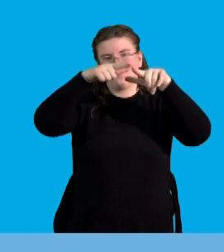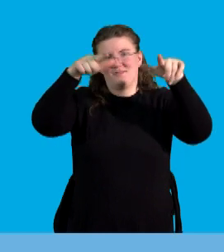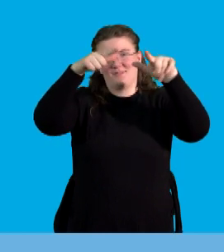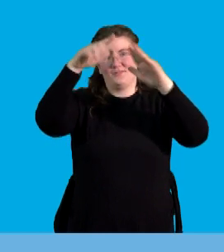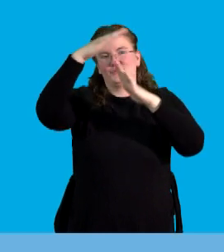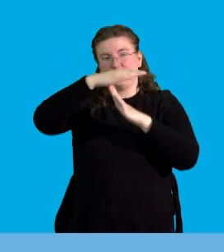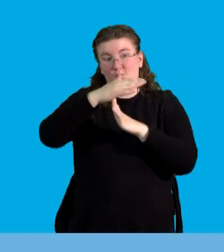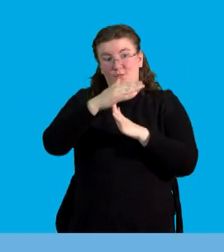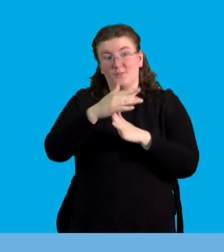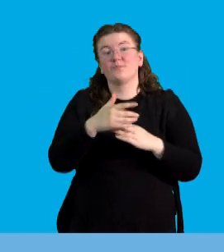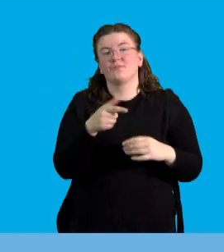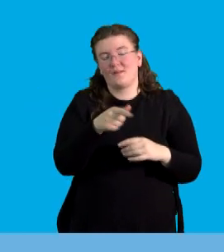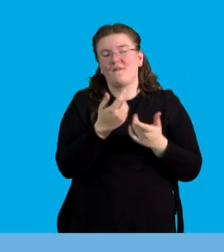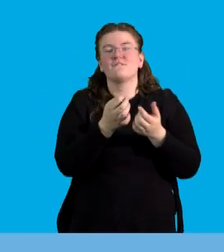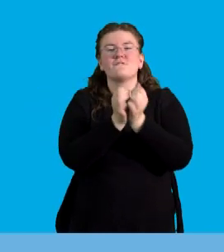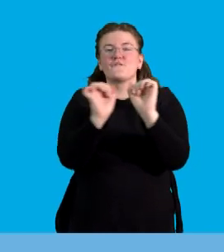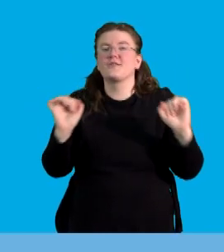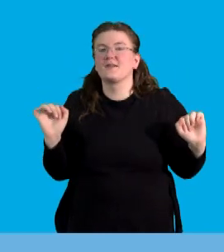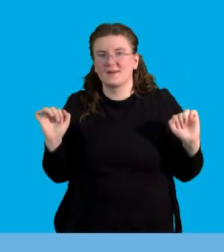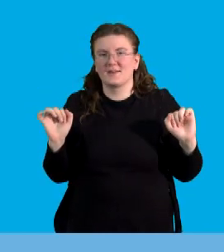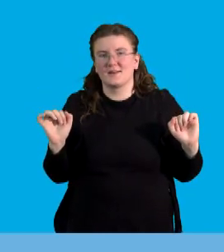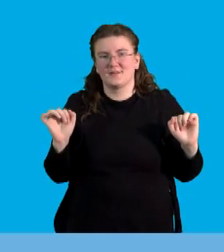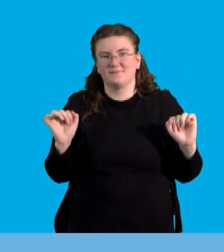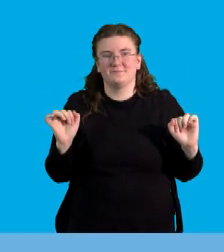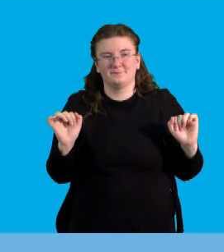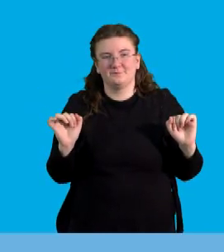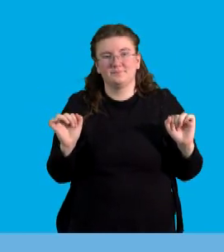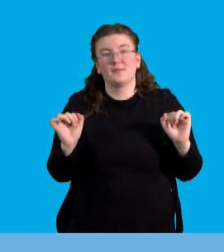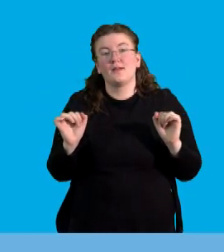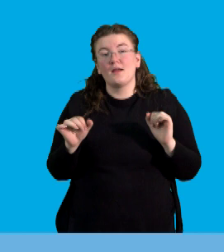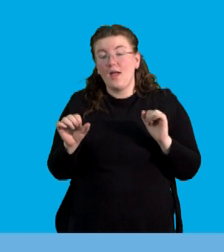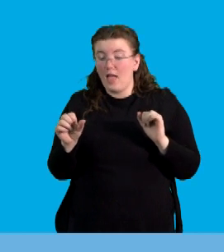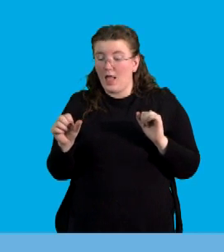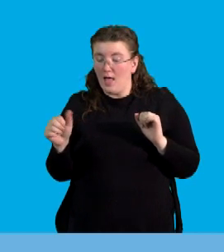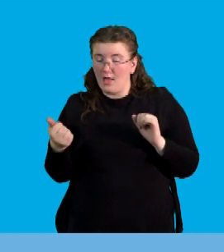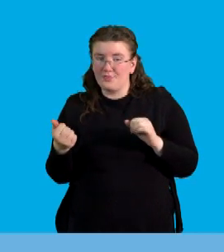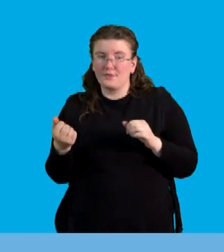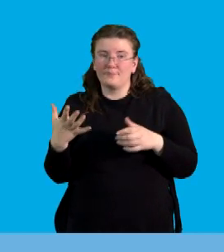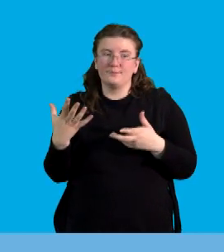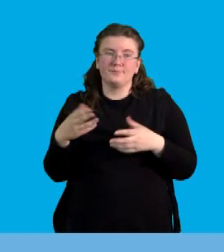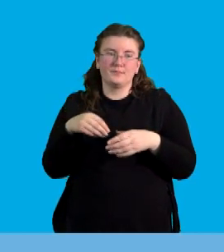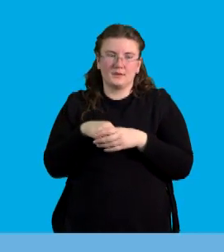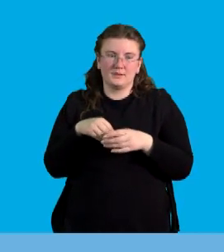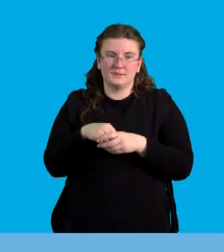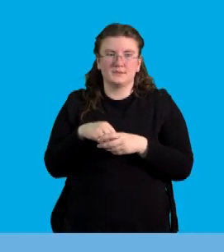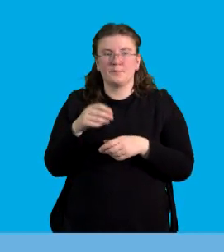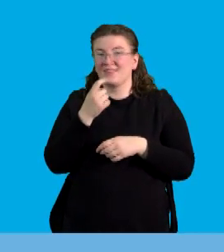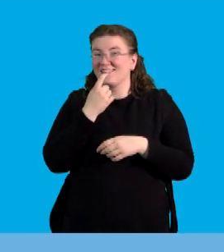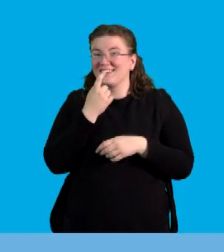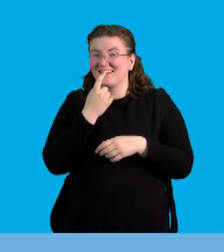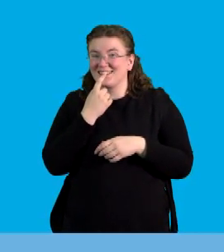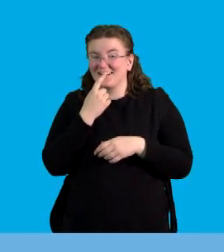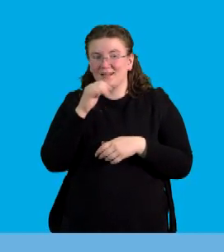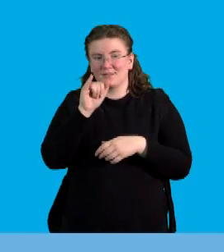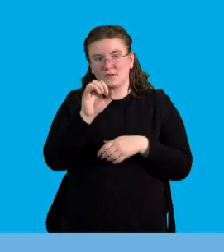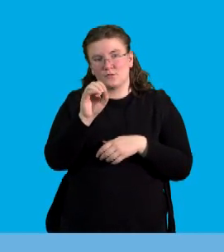said to be delocalized, or we can say that they are free. And the remaining part of the atom, which is the metal ion,